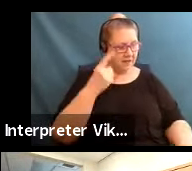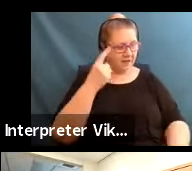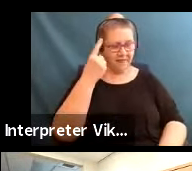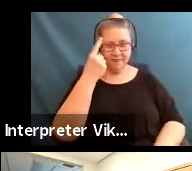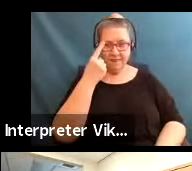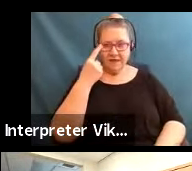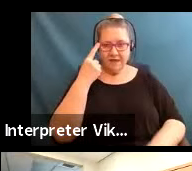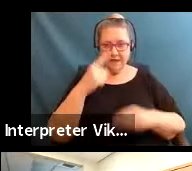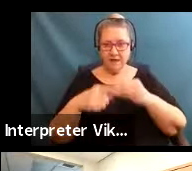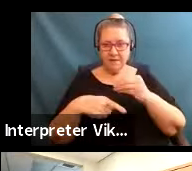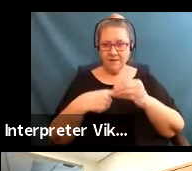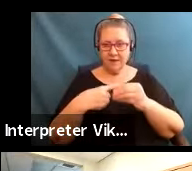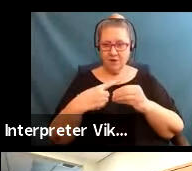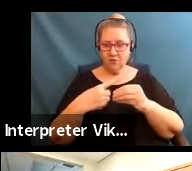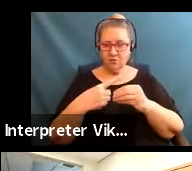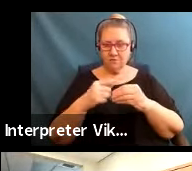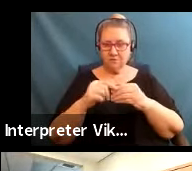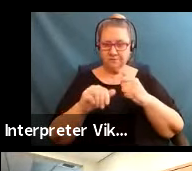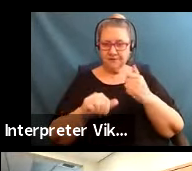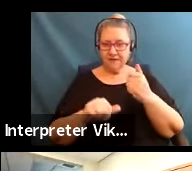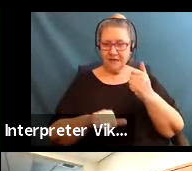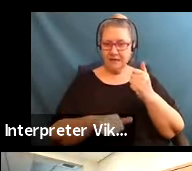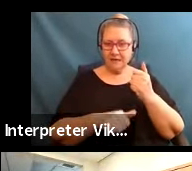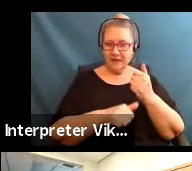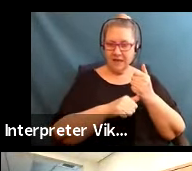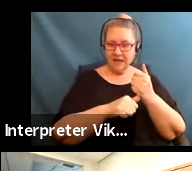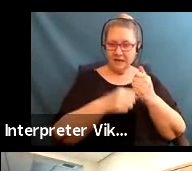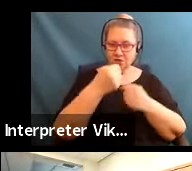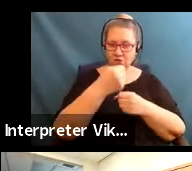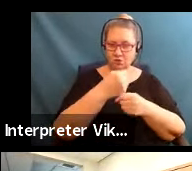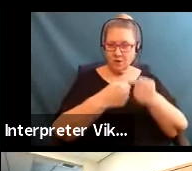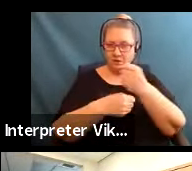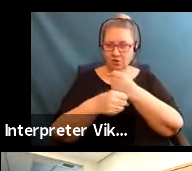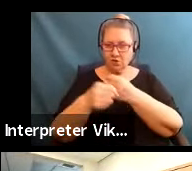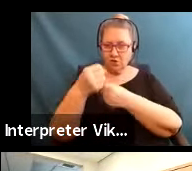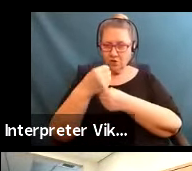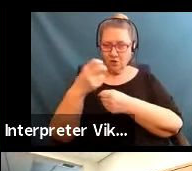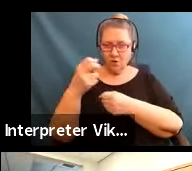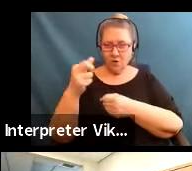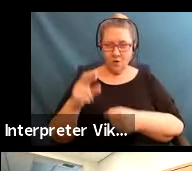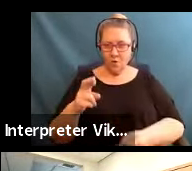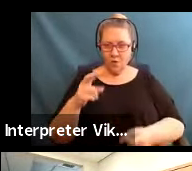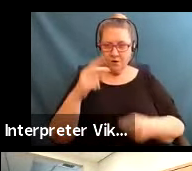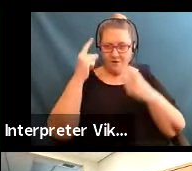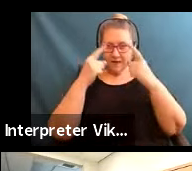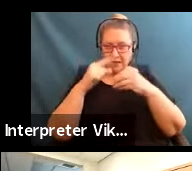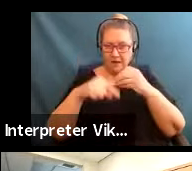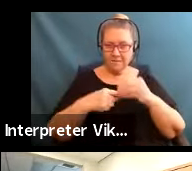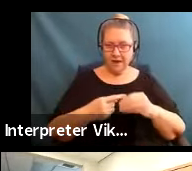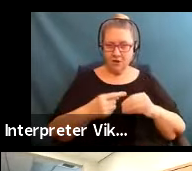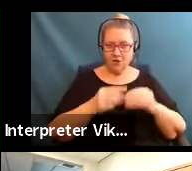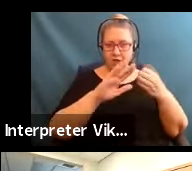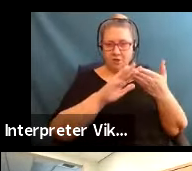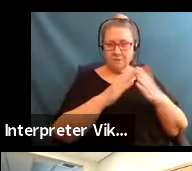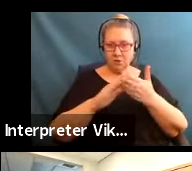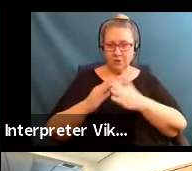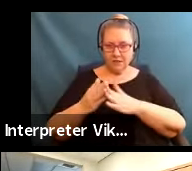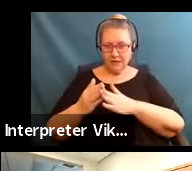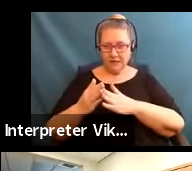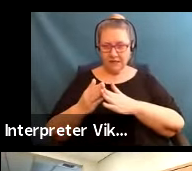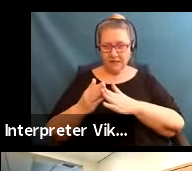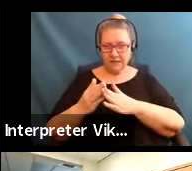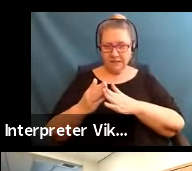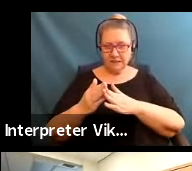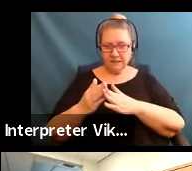an age structure, or whether thinking about communities in the context